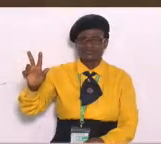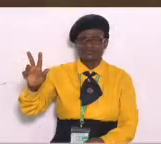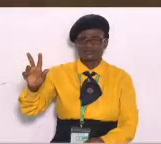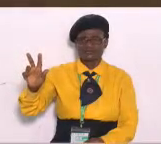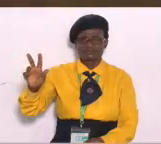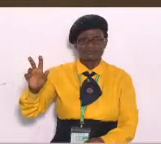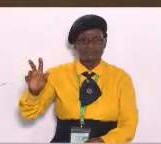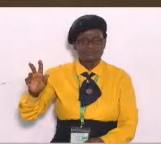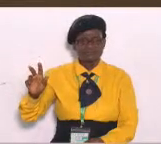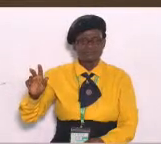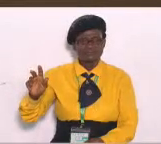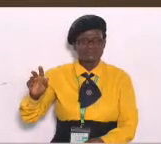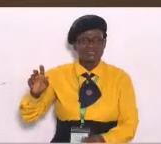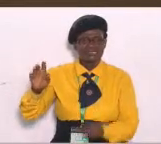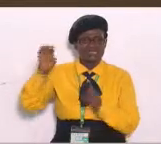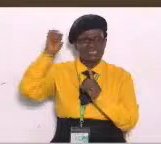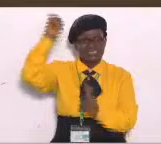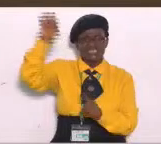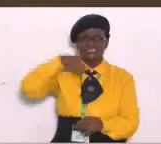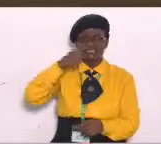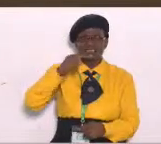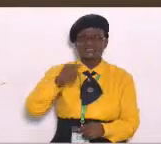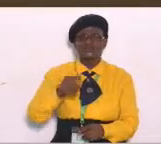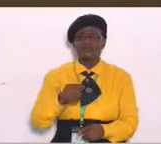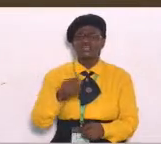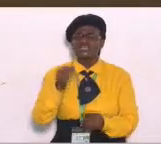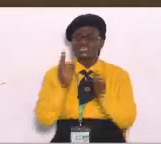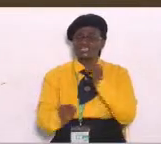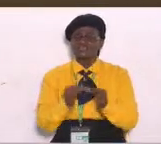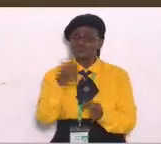23. He says, if only you can believe,